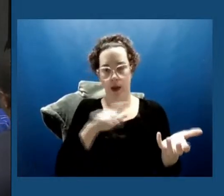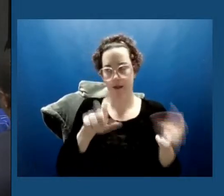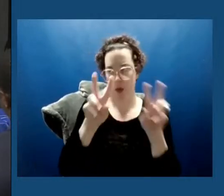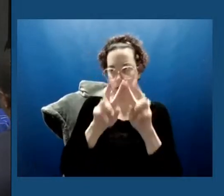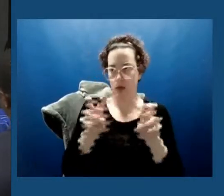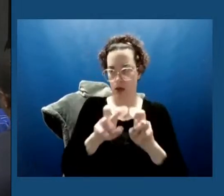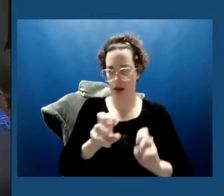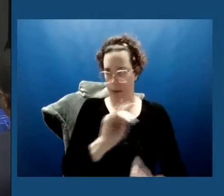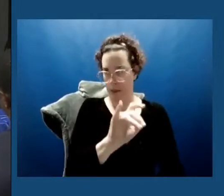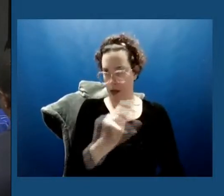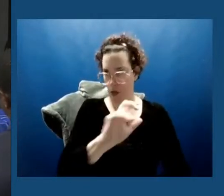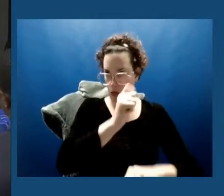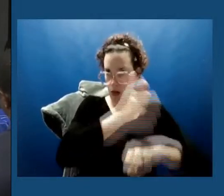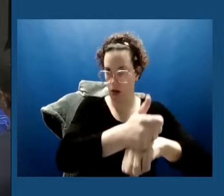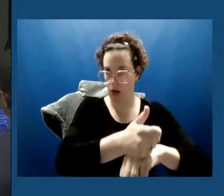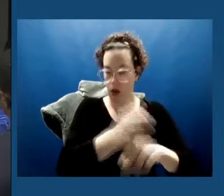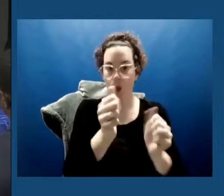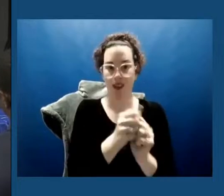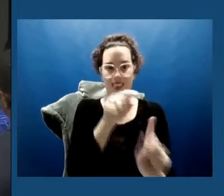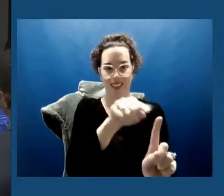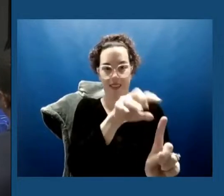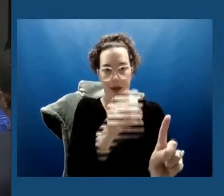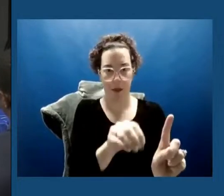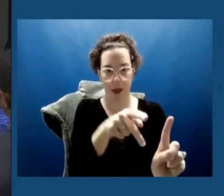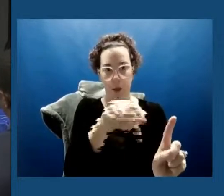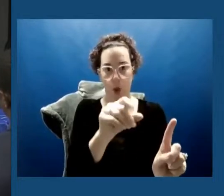Minnesota with Polar. So it'd be